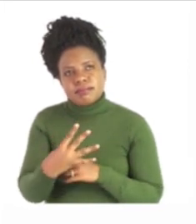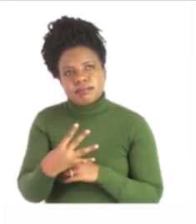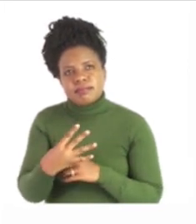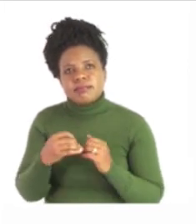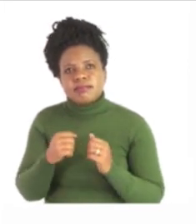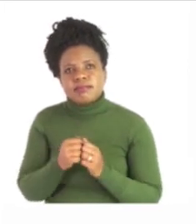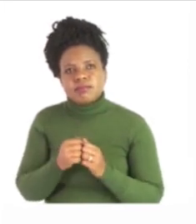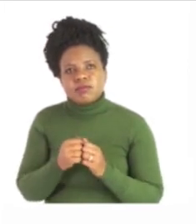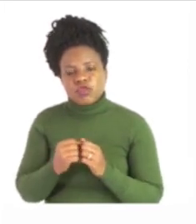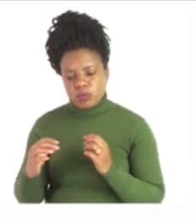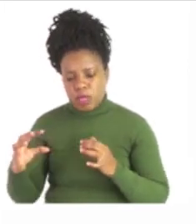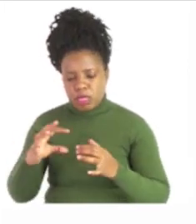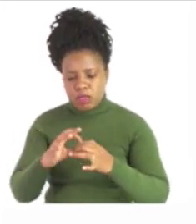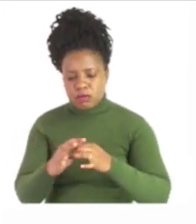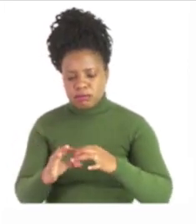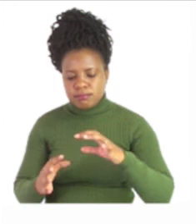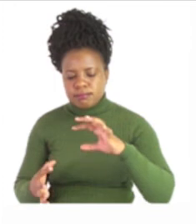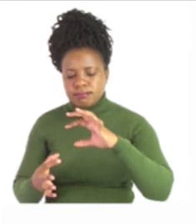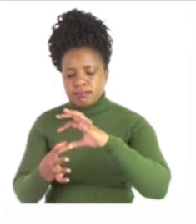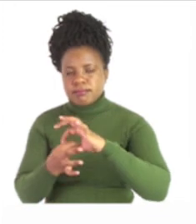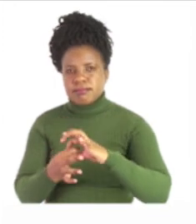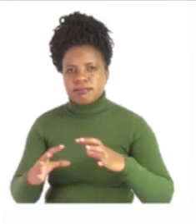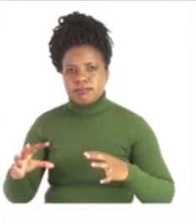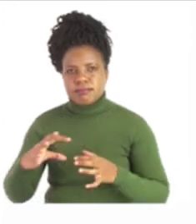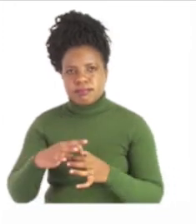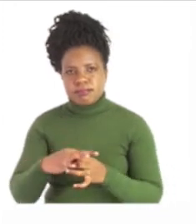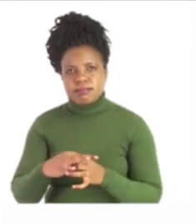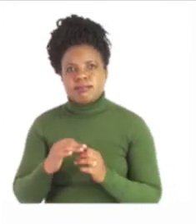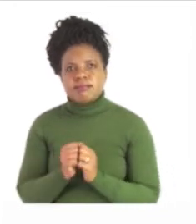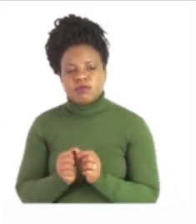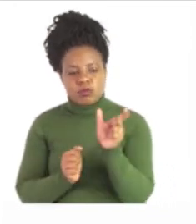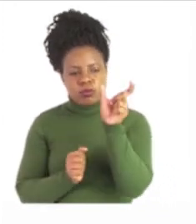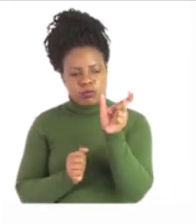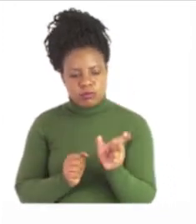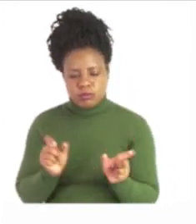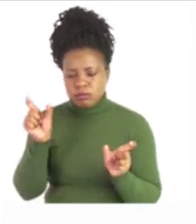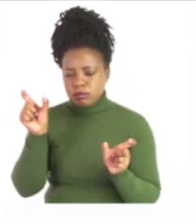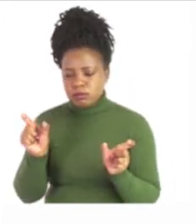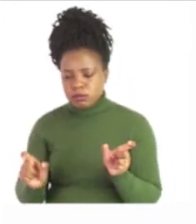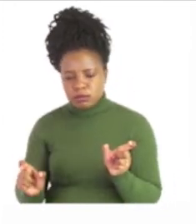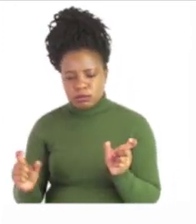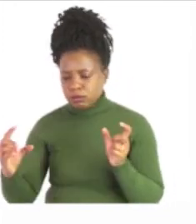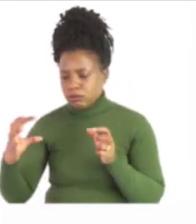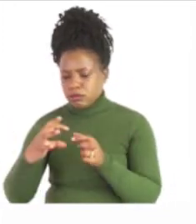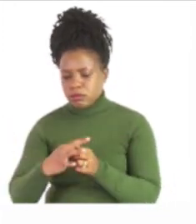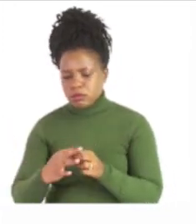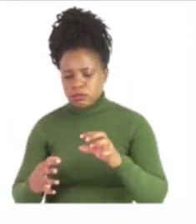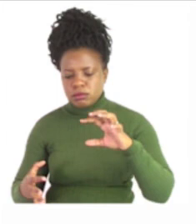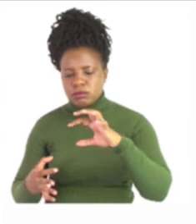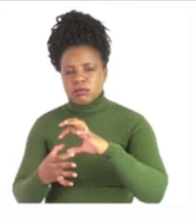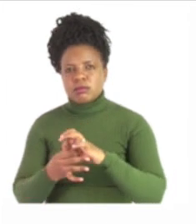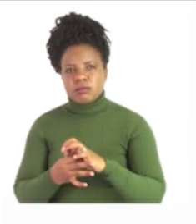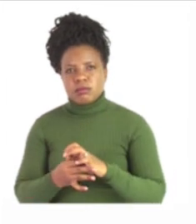draw a line to match the numbers from the column on the left